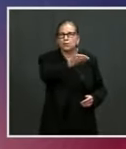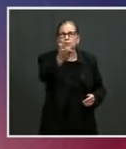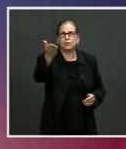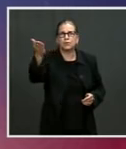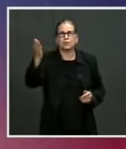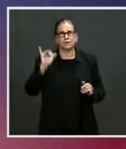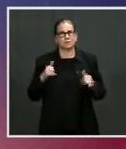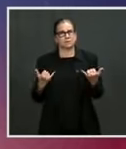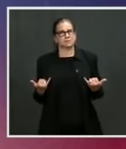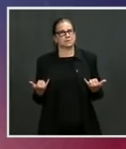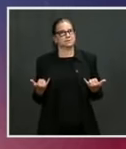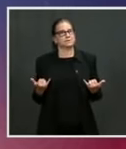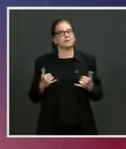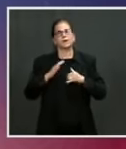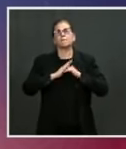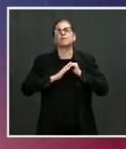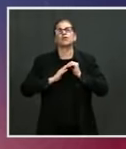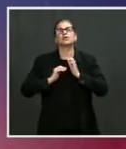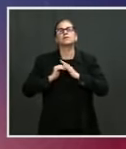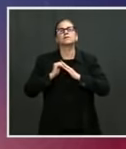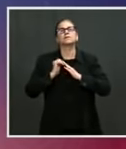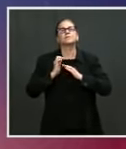sooner rather than later.